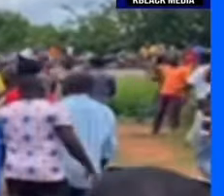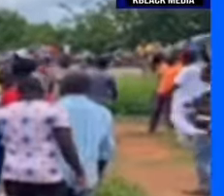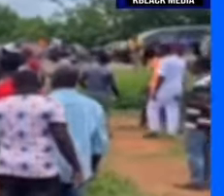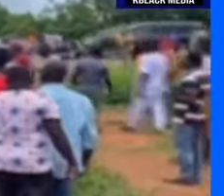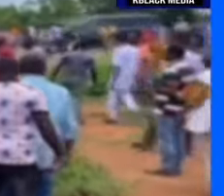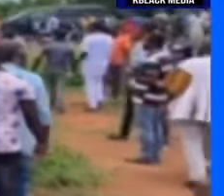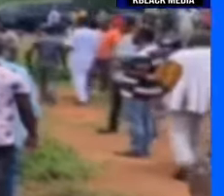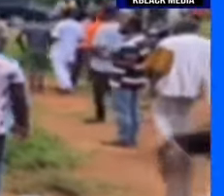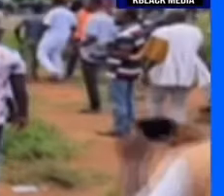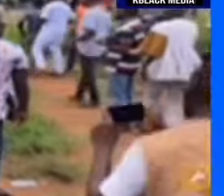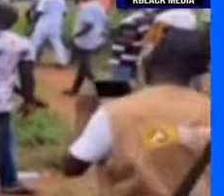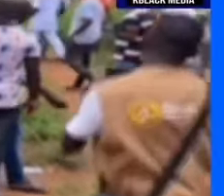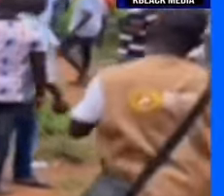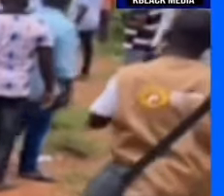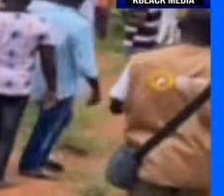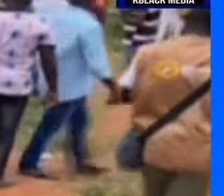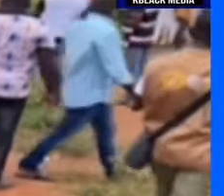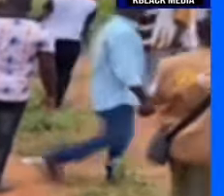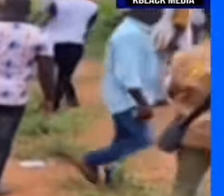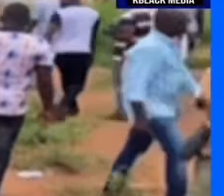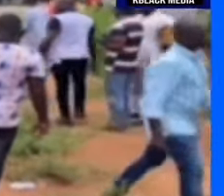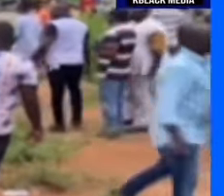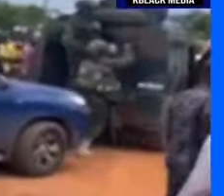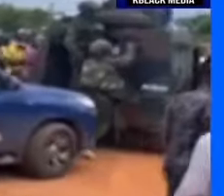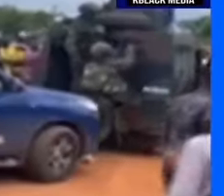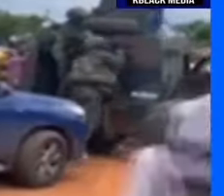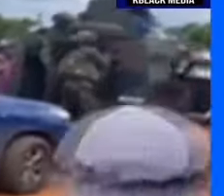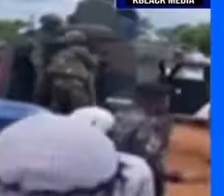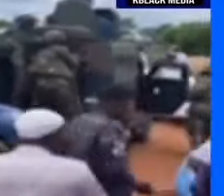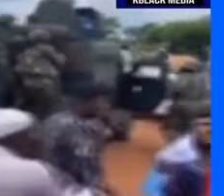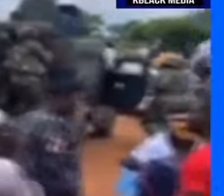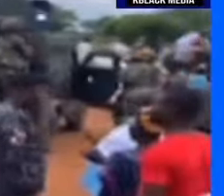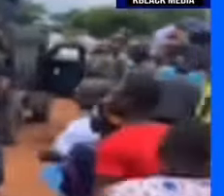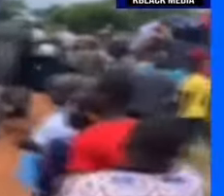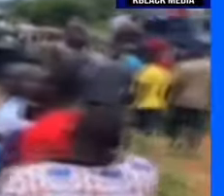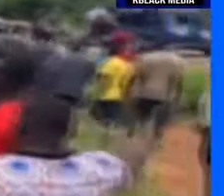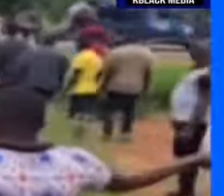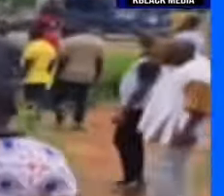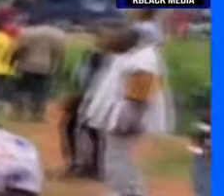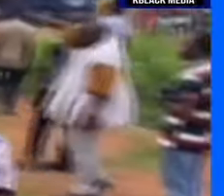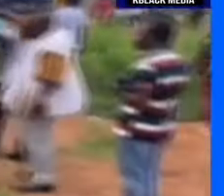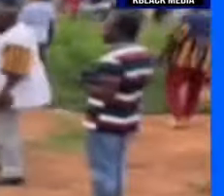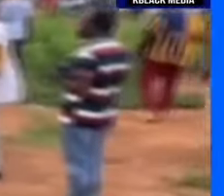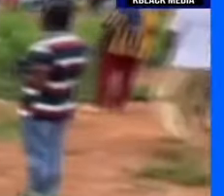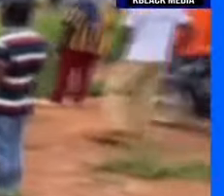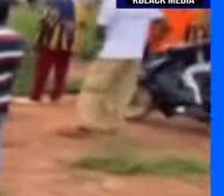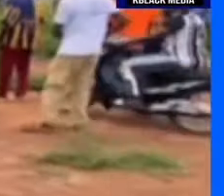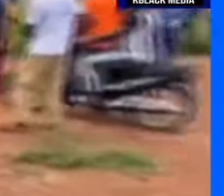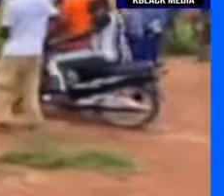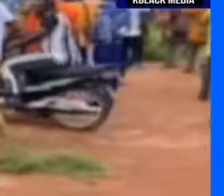100. And other security personnel. And when he you have to maneuver to snatch a ballot box and a